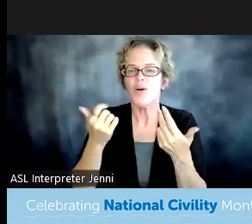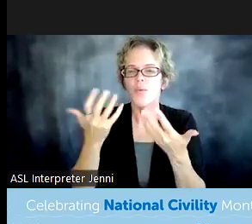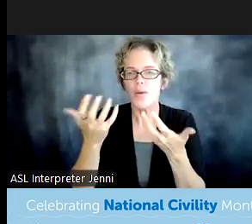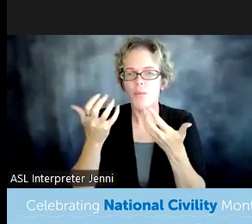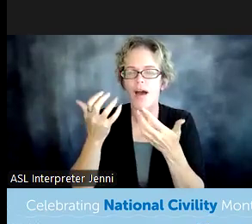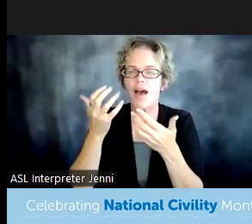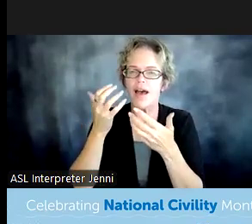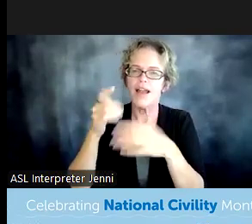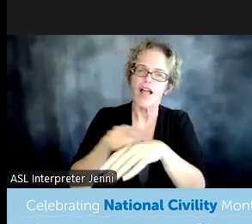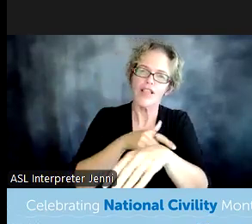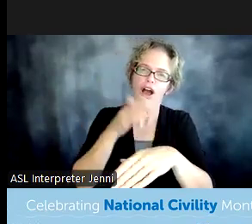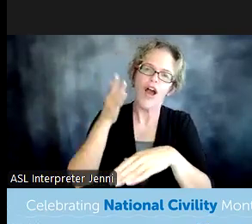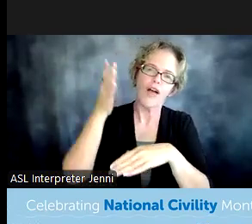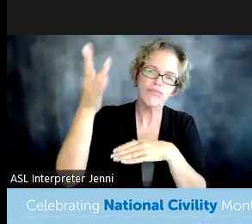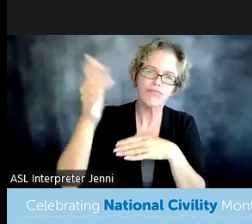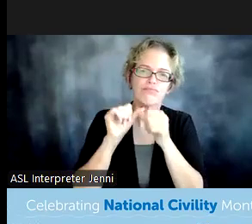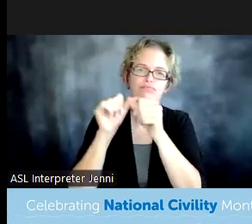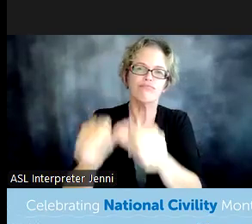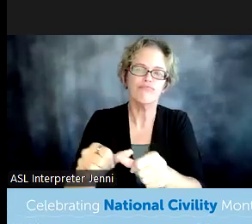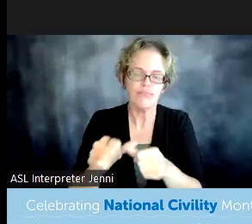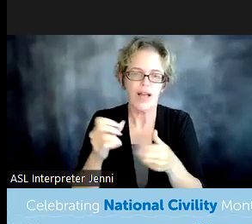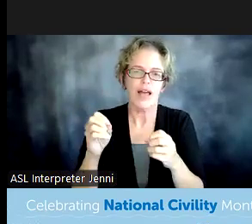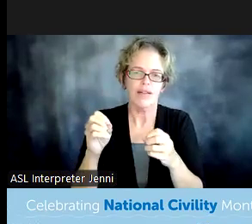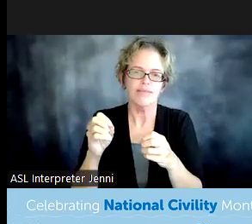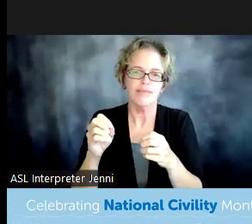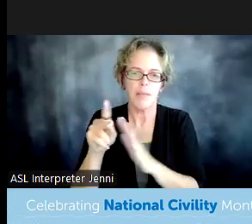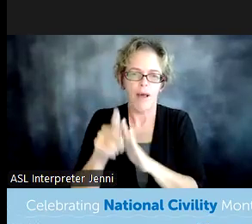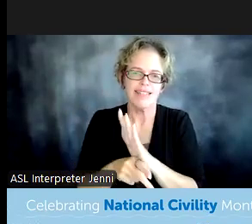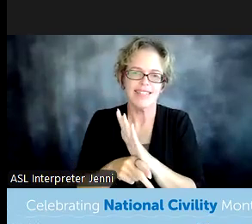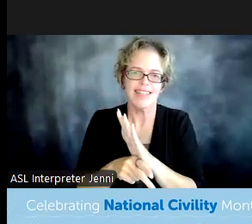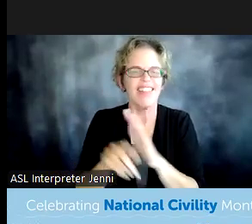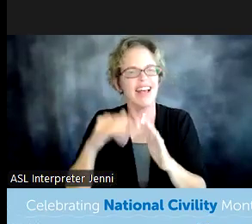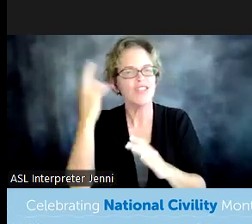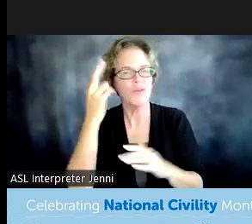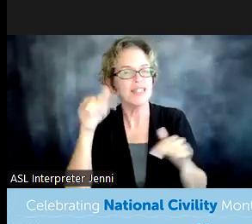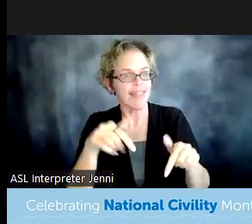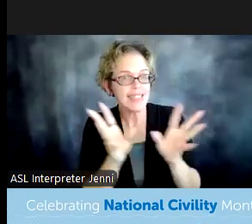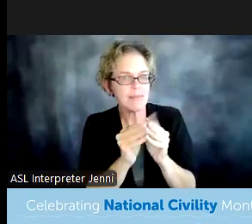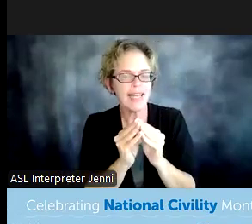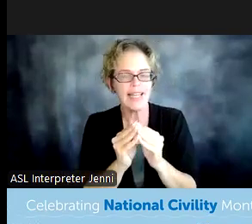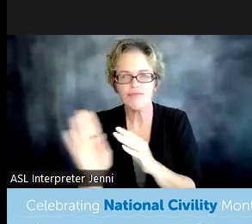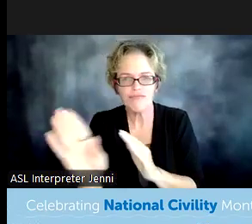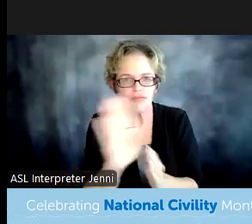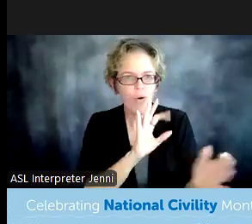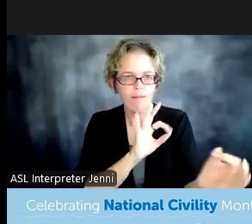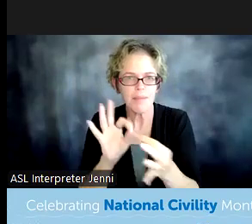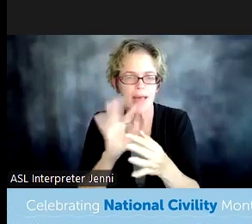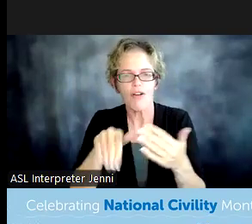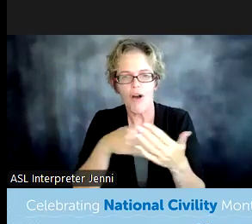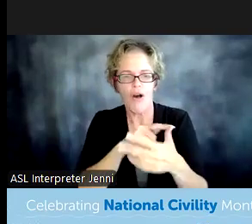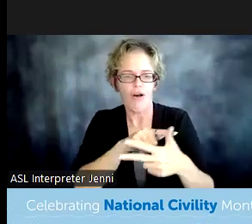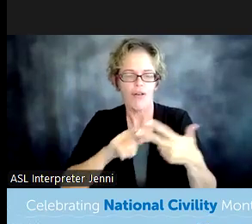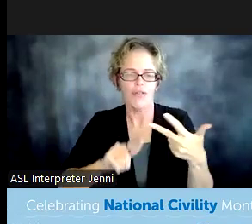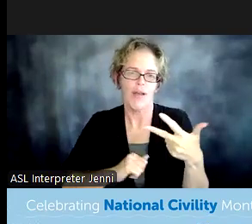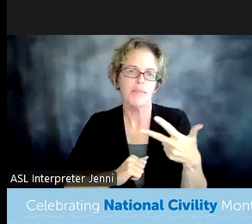long-term enrollment policy. And again, this is kind of what this meeting is for, is to kind of gather feedback on these three options and then kind of